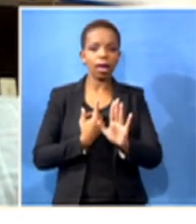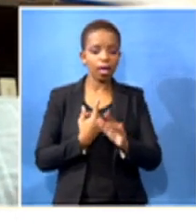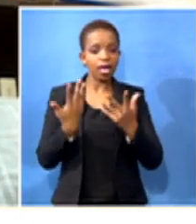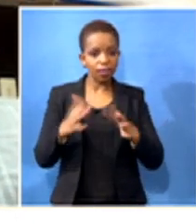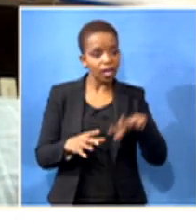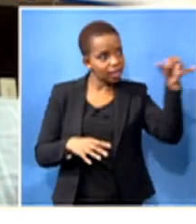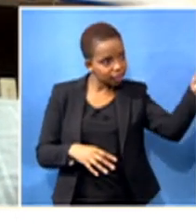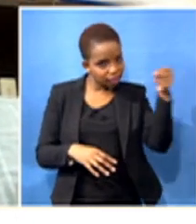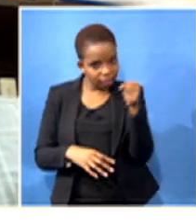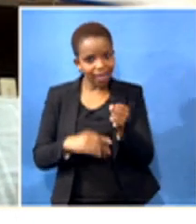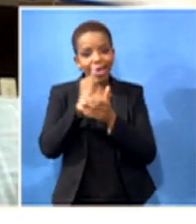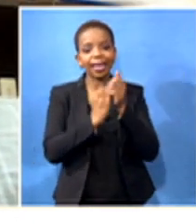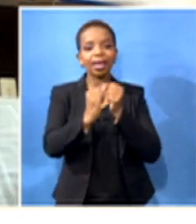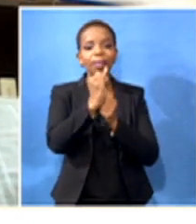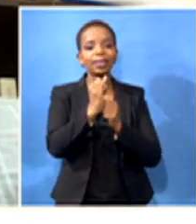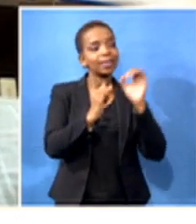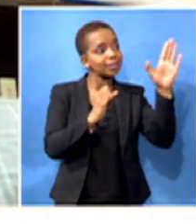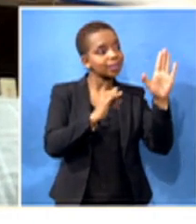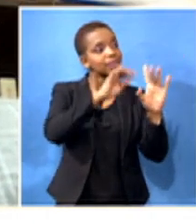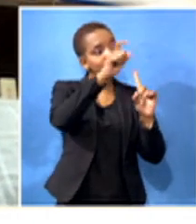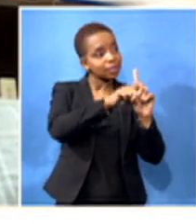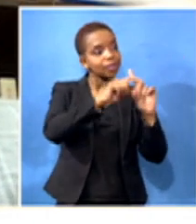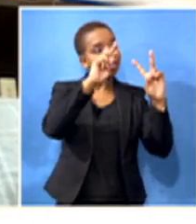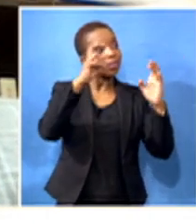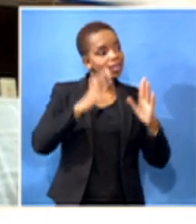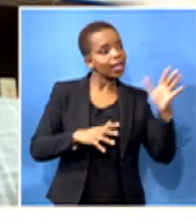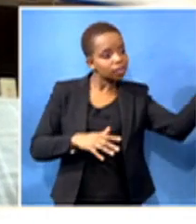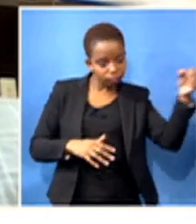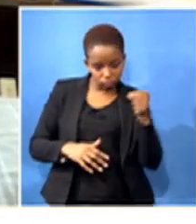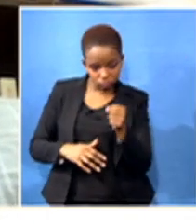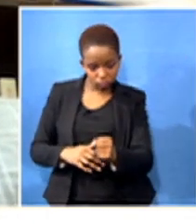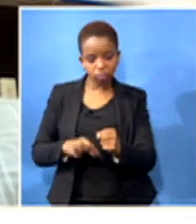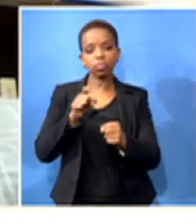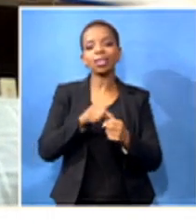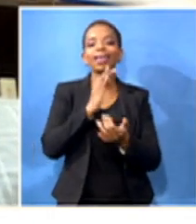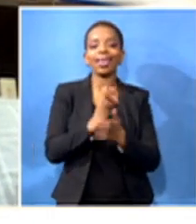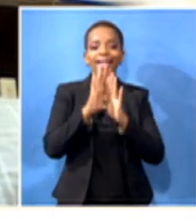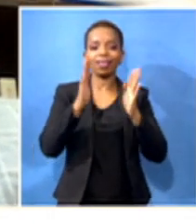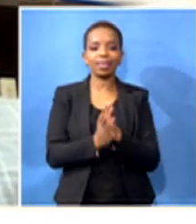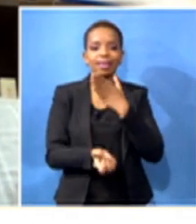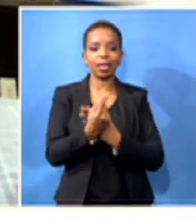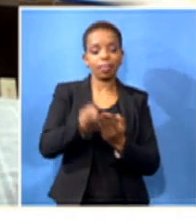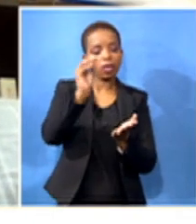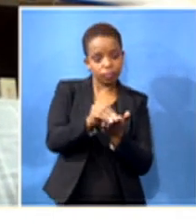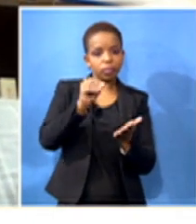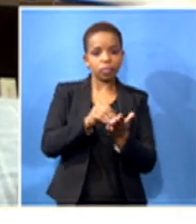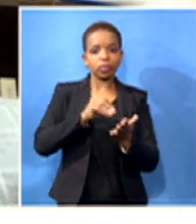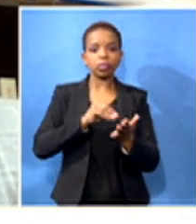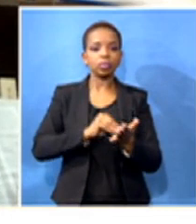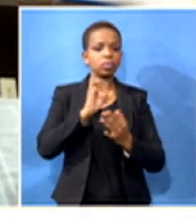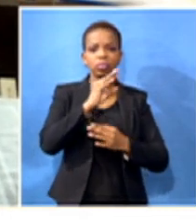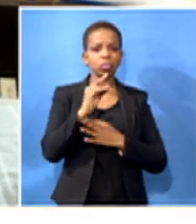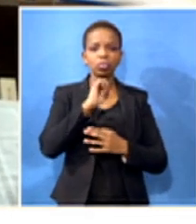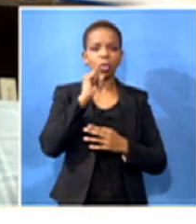investigator, independent, and said he must give facts as cold as they are. So we're not doing some kind of an internal audit by officials within the